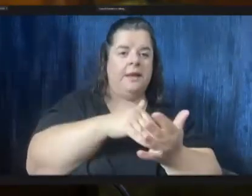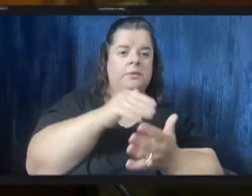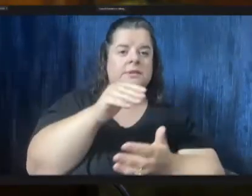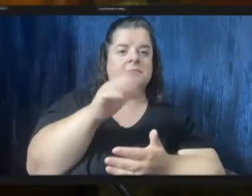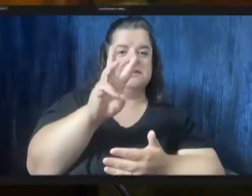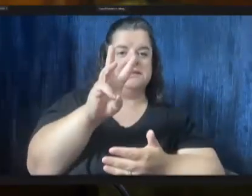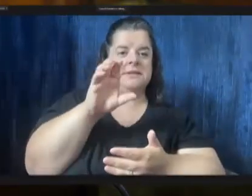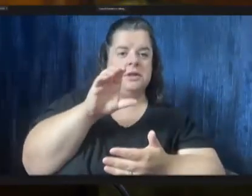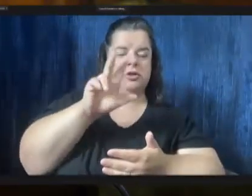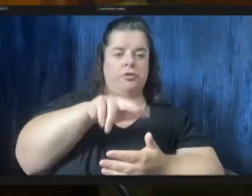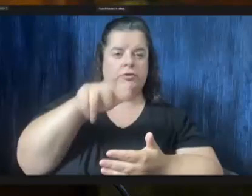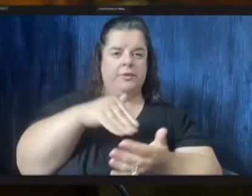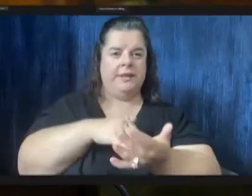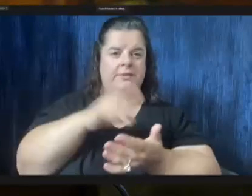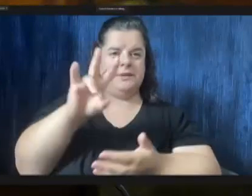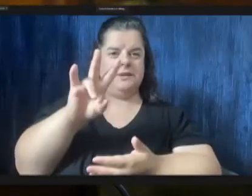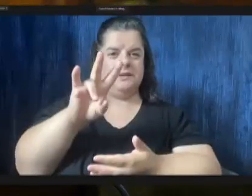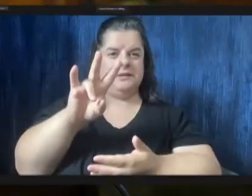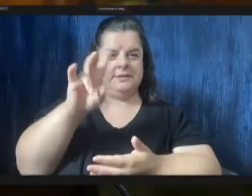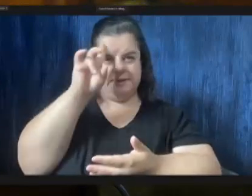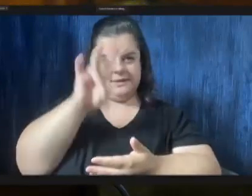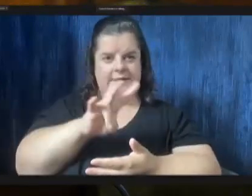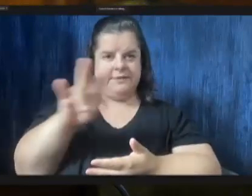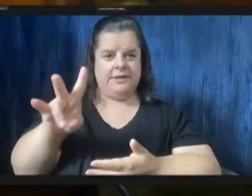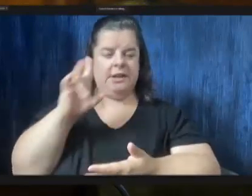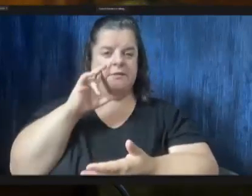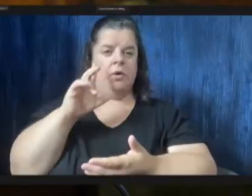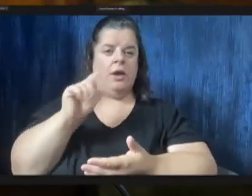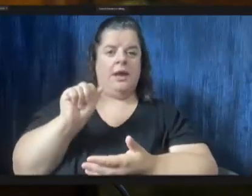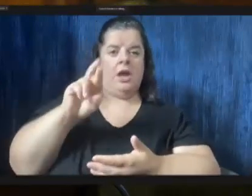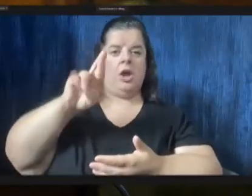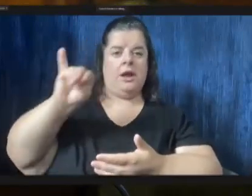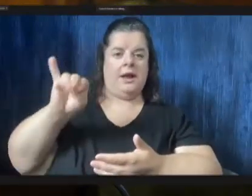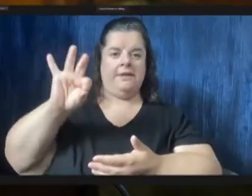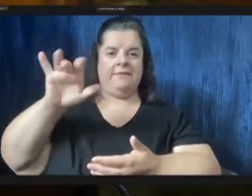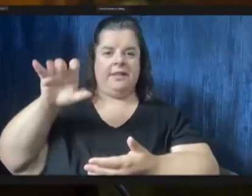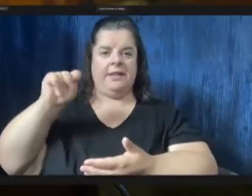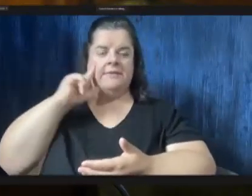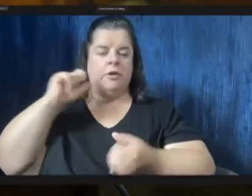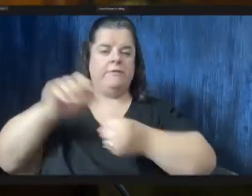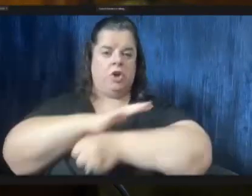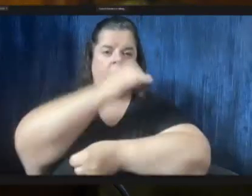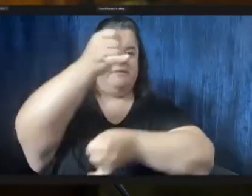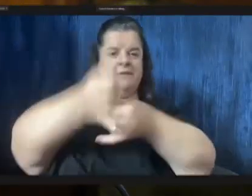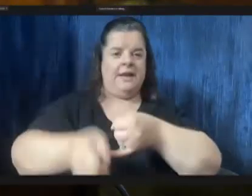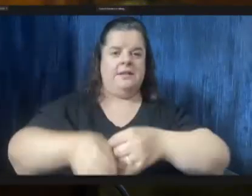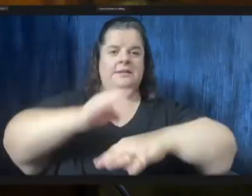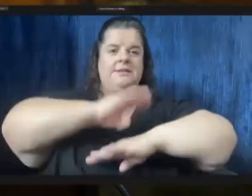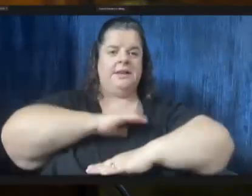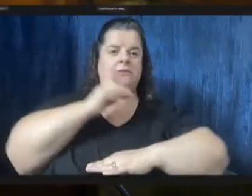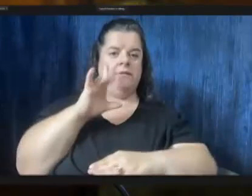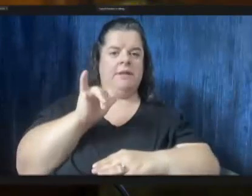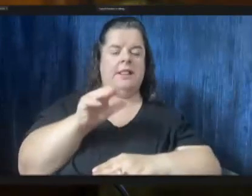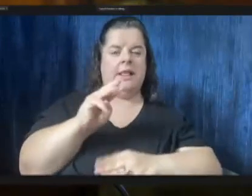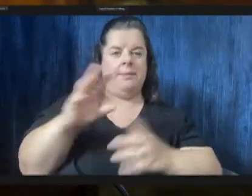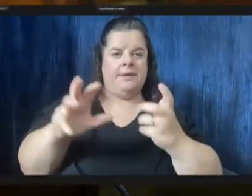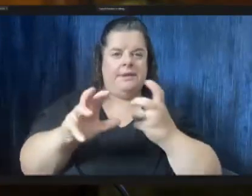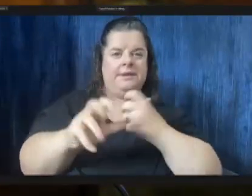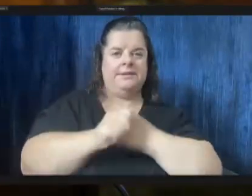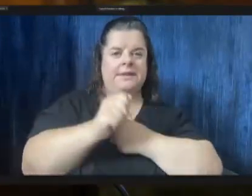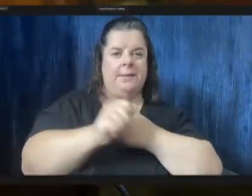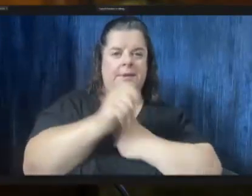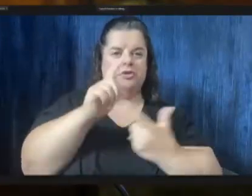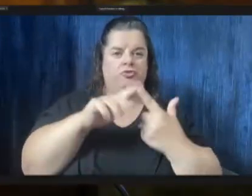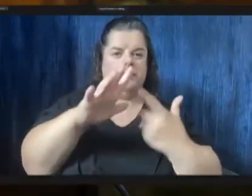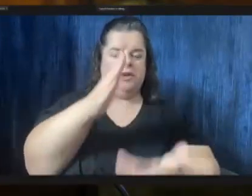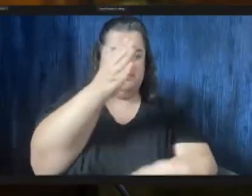$21,633.77 over 1 year in favor of ARI Fleet in full and final settlement of a claim for damage to their stopped vehicle from